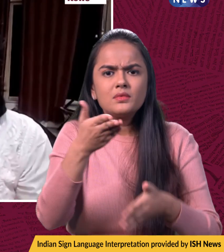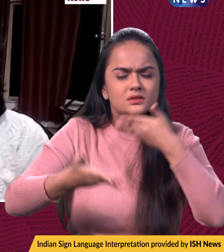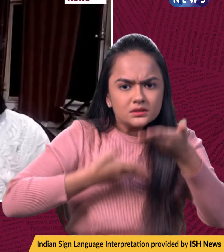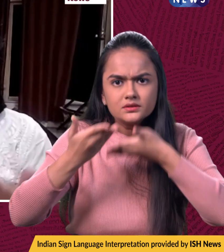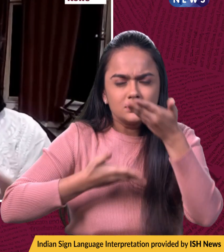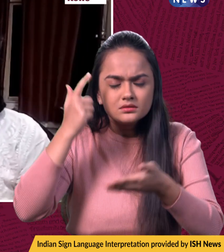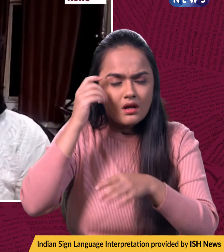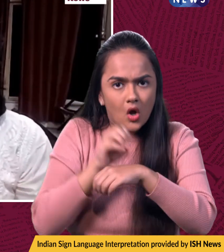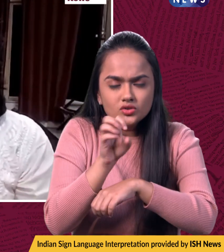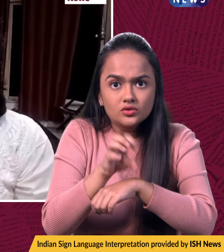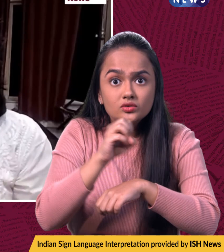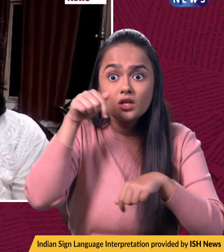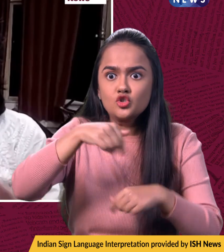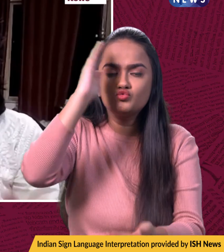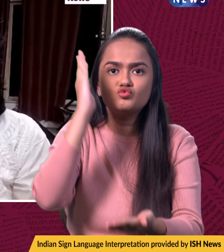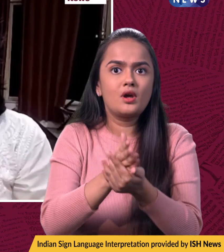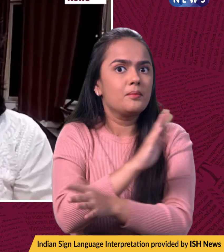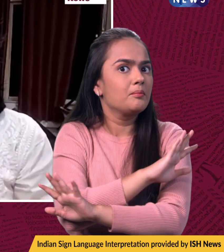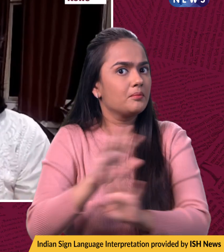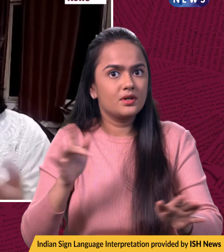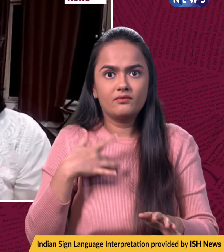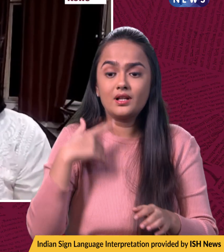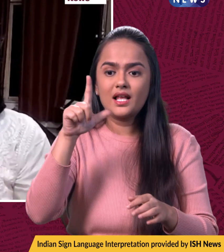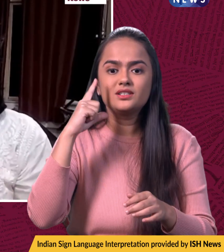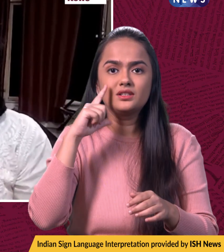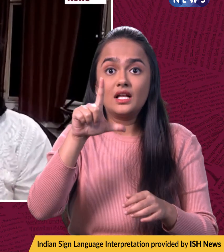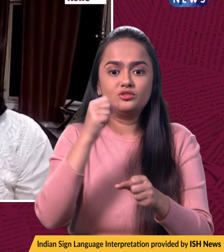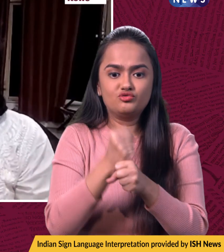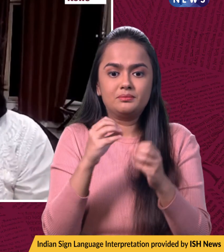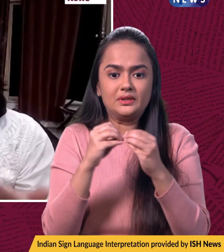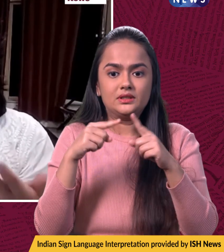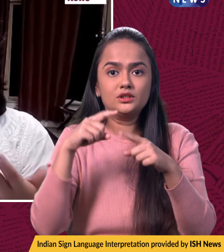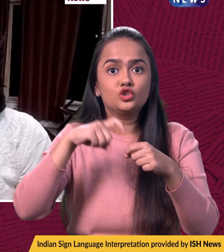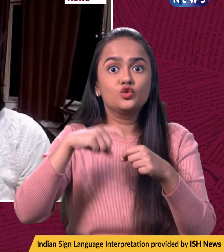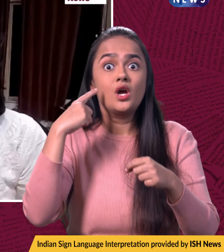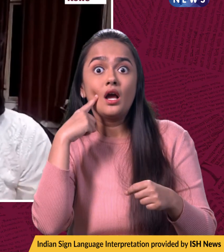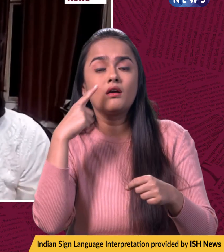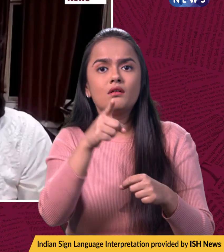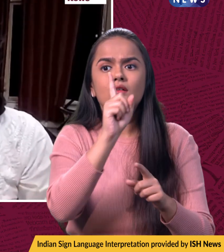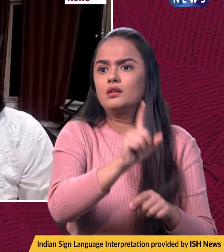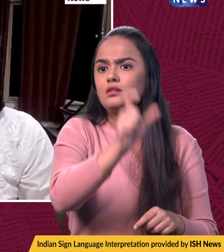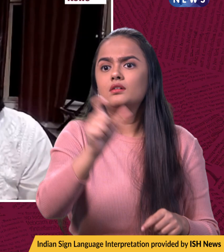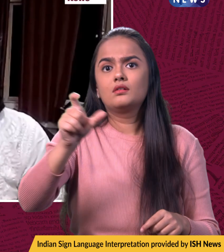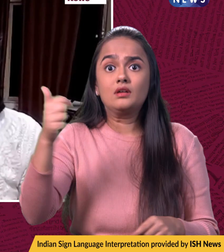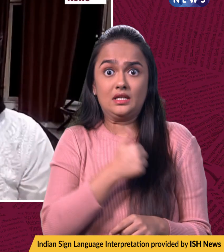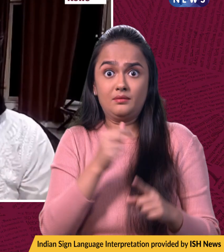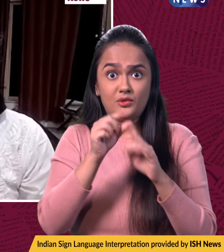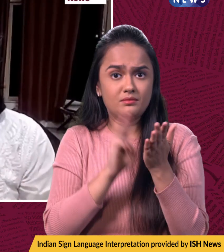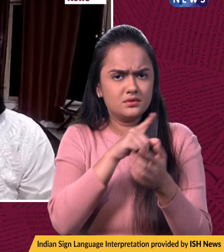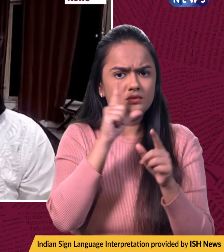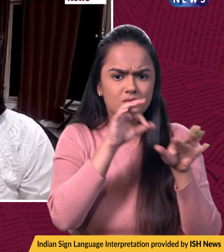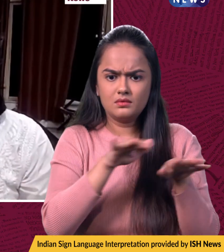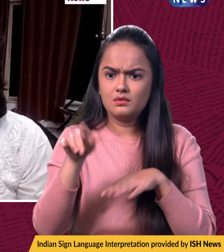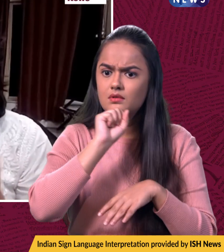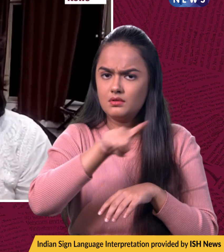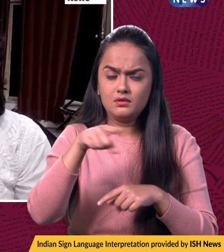change the sexual orientation, gender identity, and gender expression of LGBTQIA+ individuals. Canadian Prime Minister took